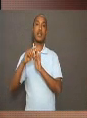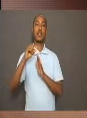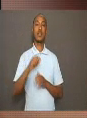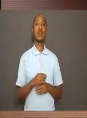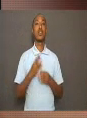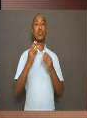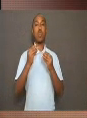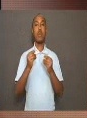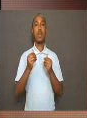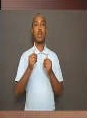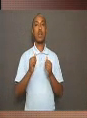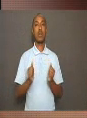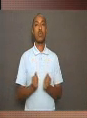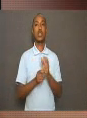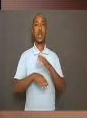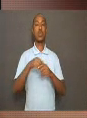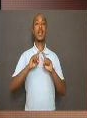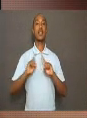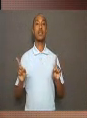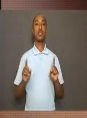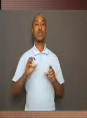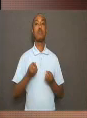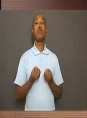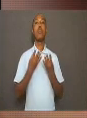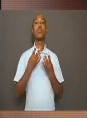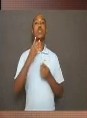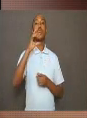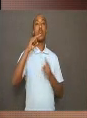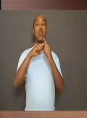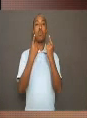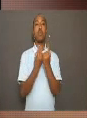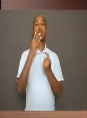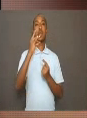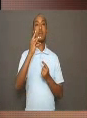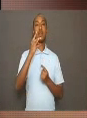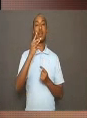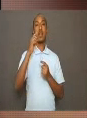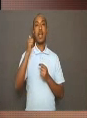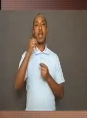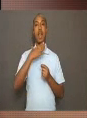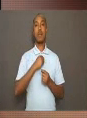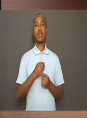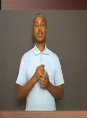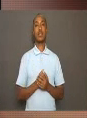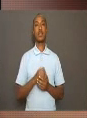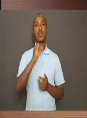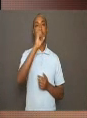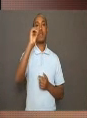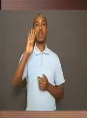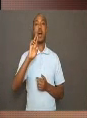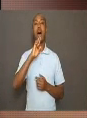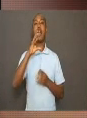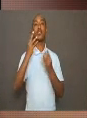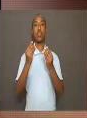without exception. Most halides and sulfates are soluble. However,